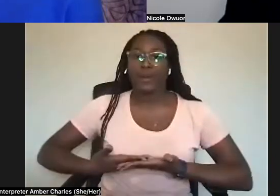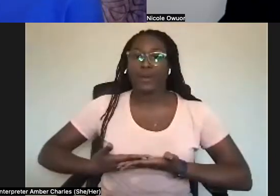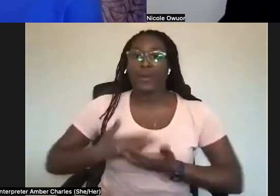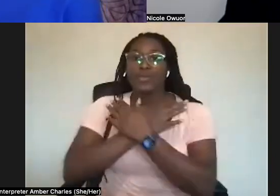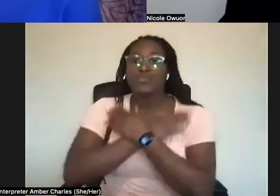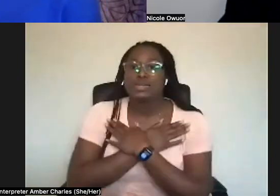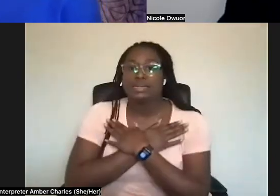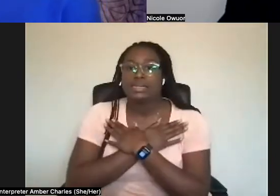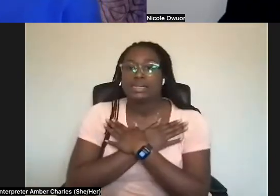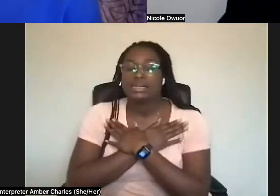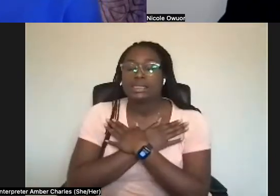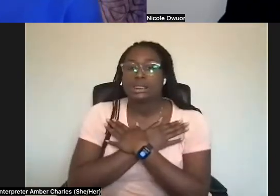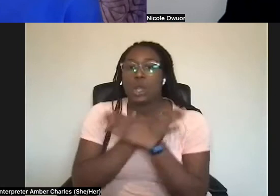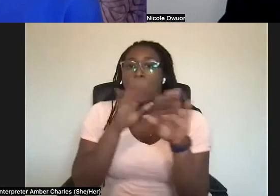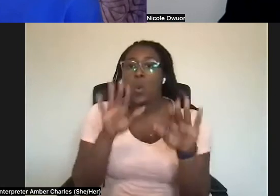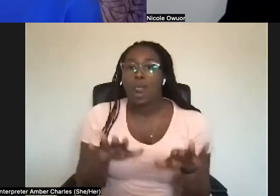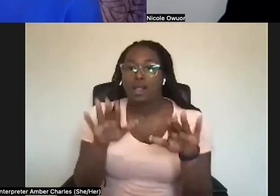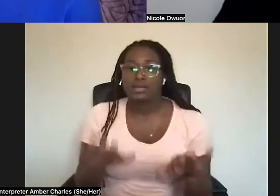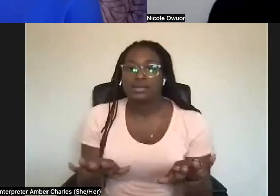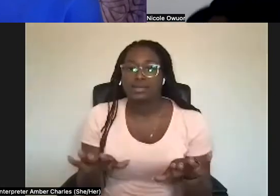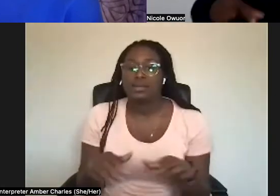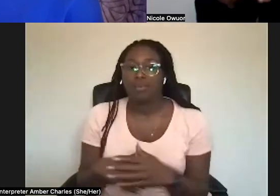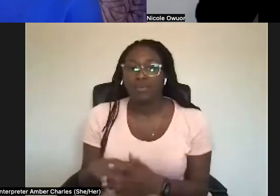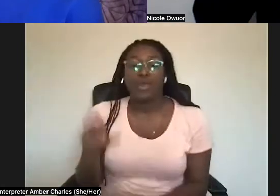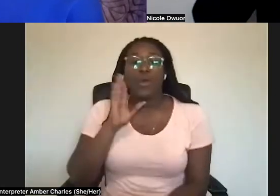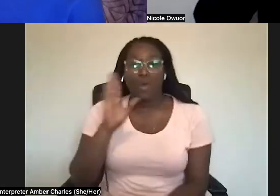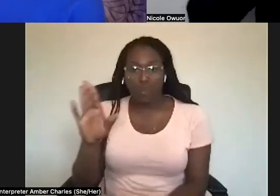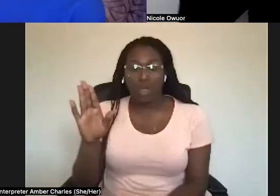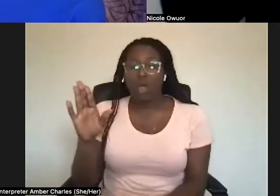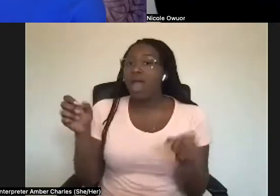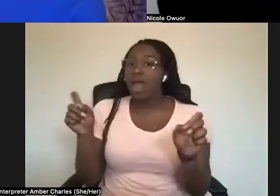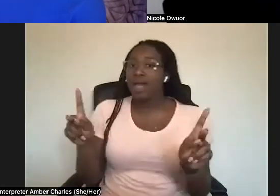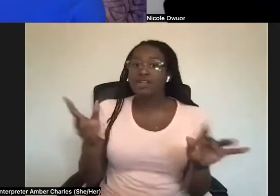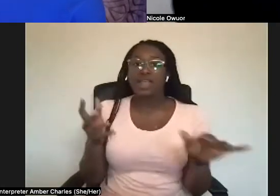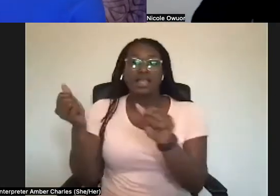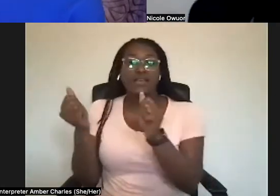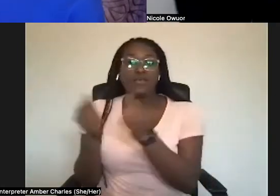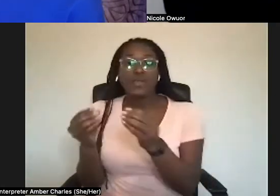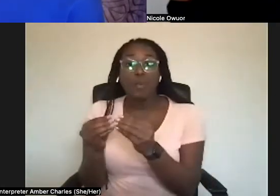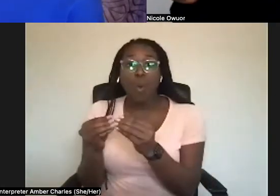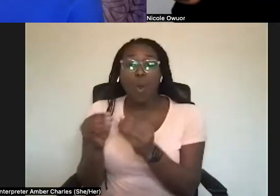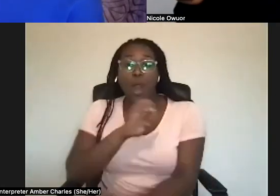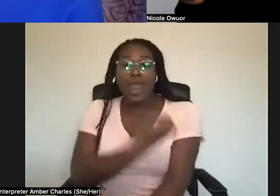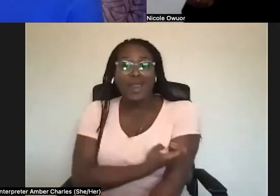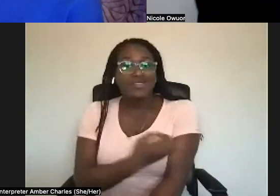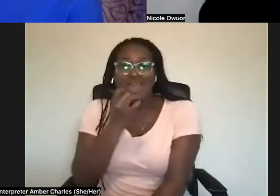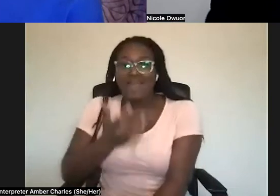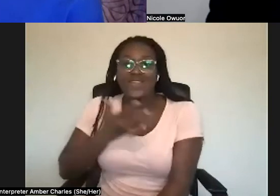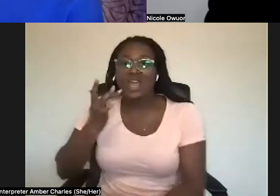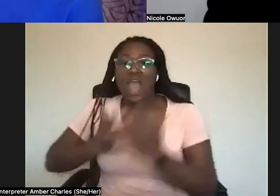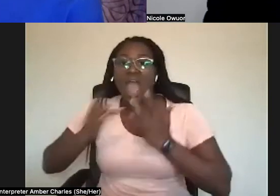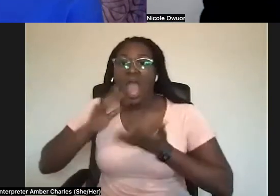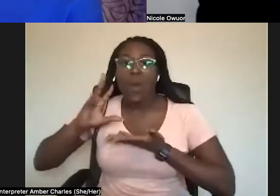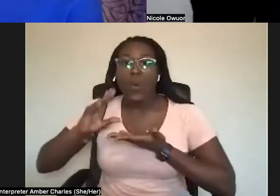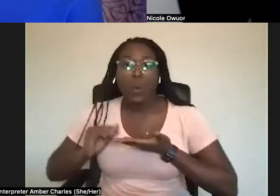that. It'll allow you to leave energized, not depleted. And as